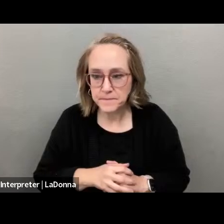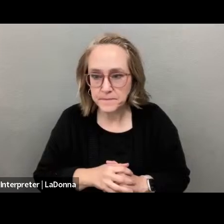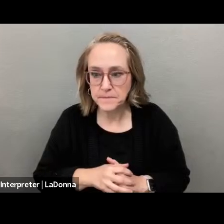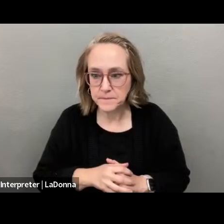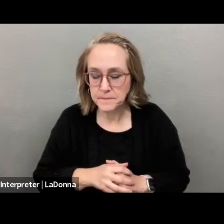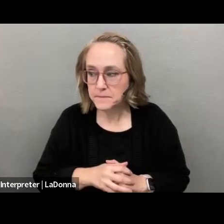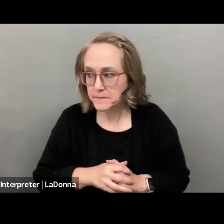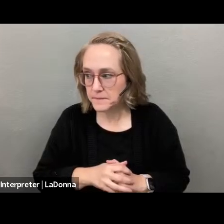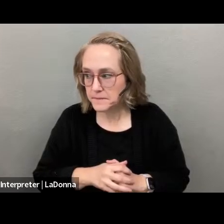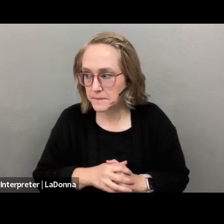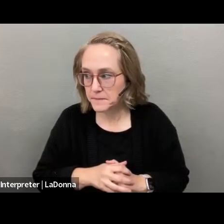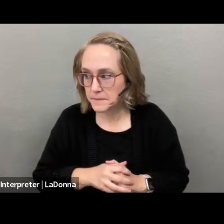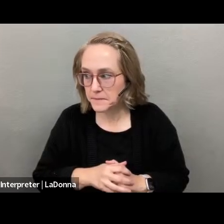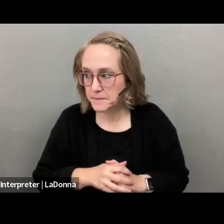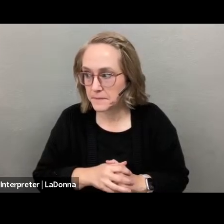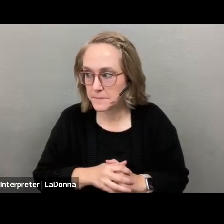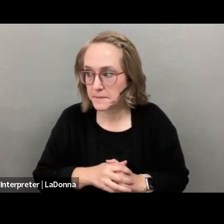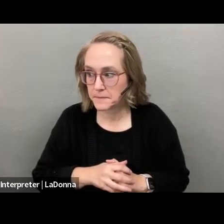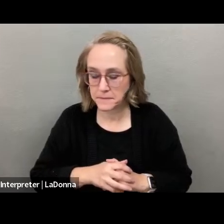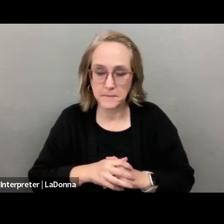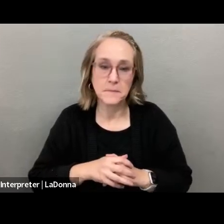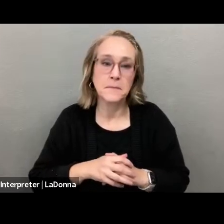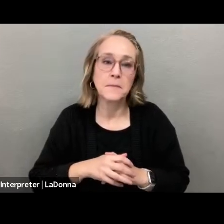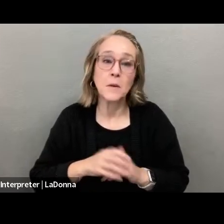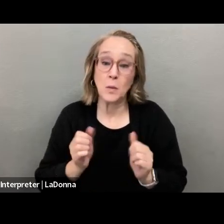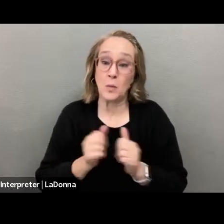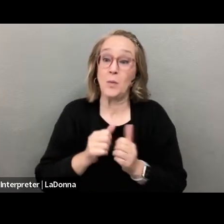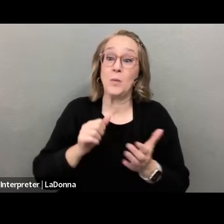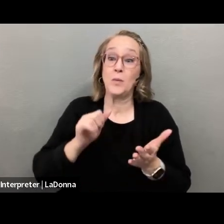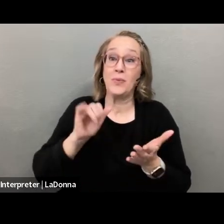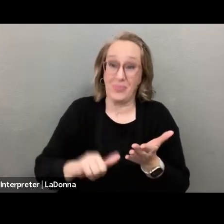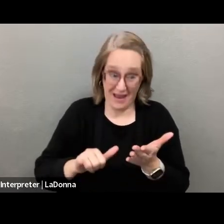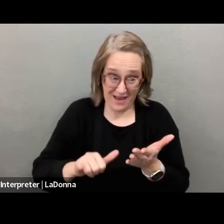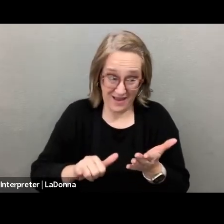with that, we learned that